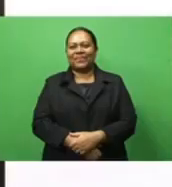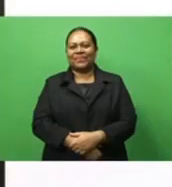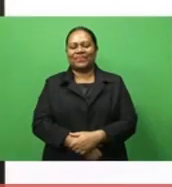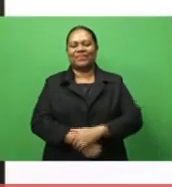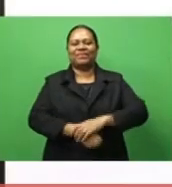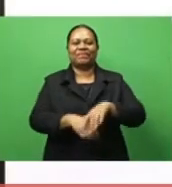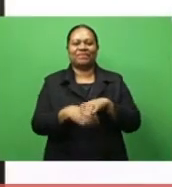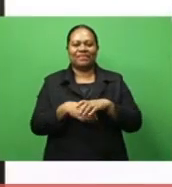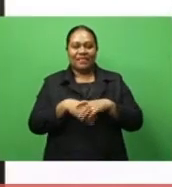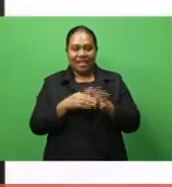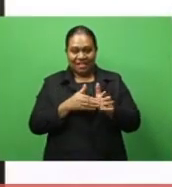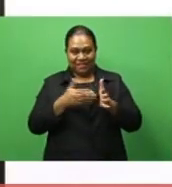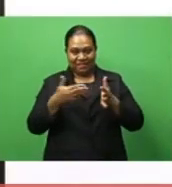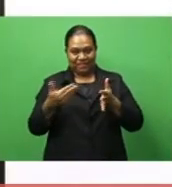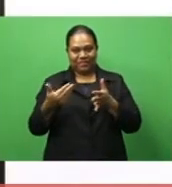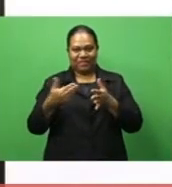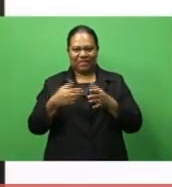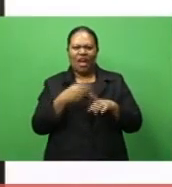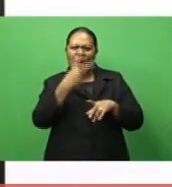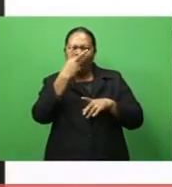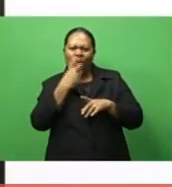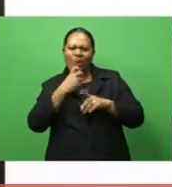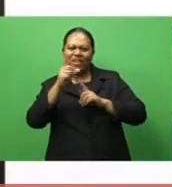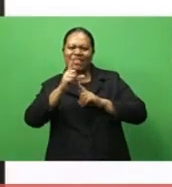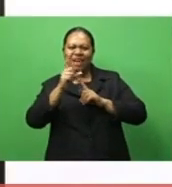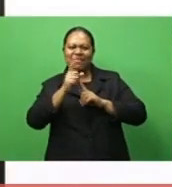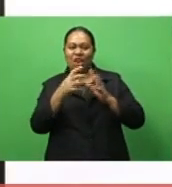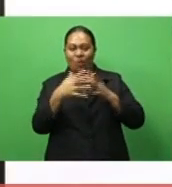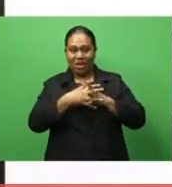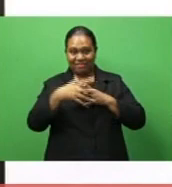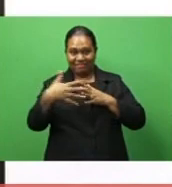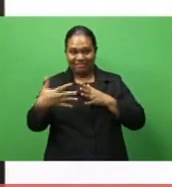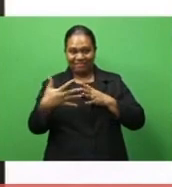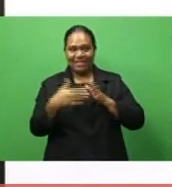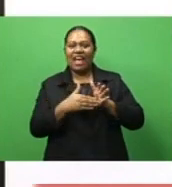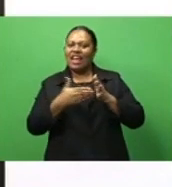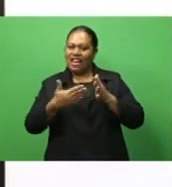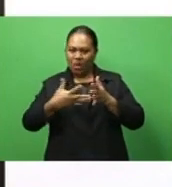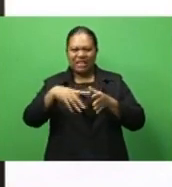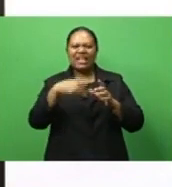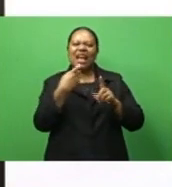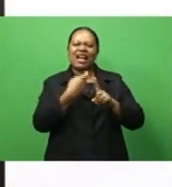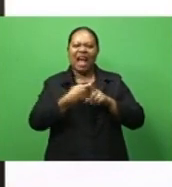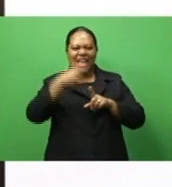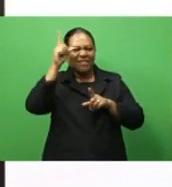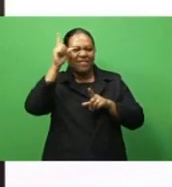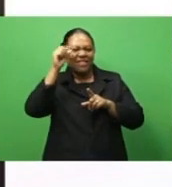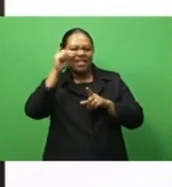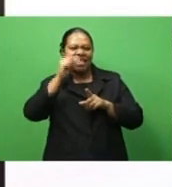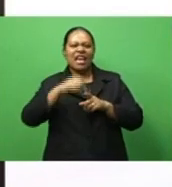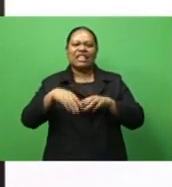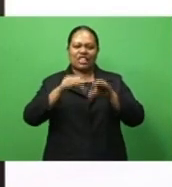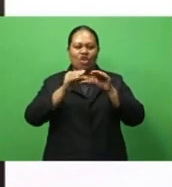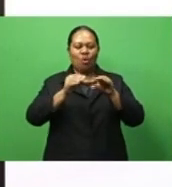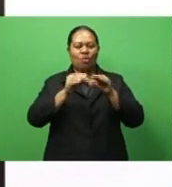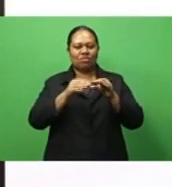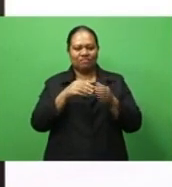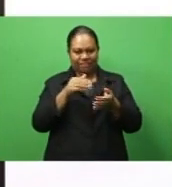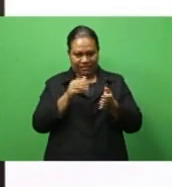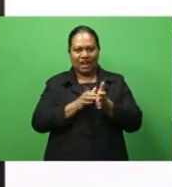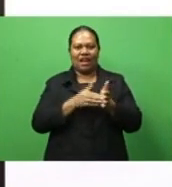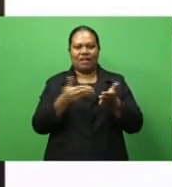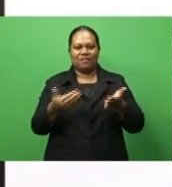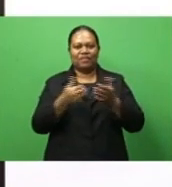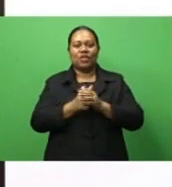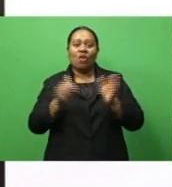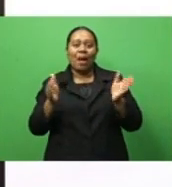It's official. Former Fiji Mbati captain Wes Naingama is coach of the Kaiviti Silktails Rugby League side. Naingama, who